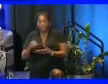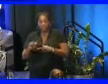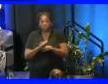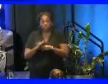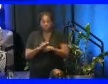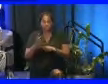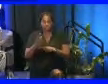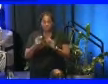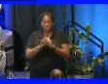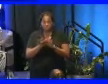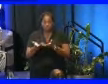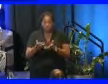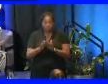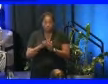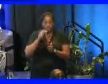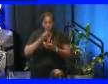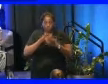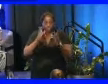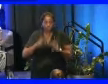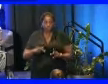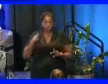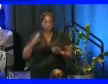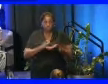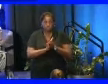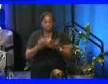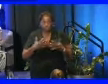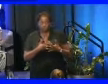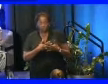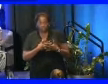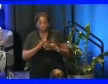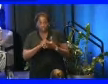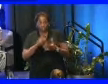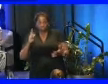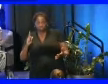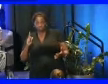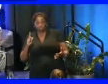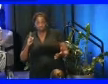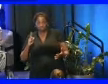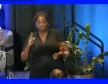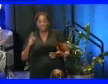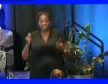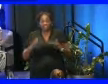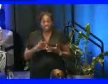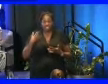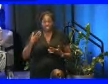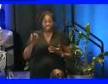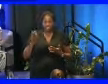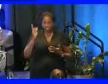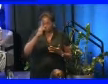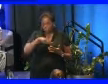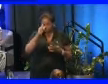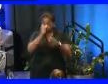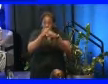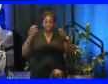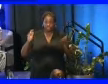of us in this room, when you see a homeless person, you get afraid. And fear means false evidence appearing real. It doesn't exist. It only